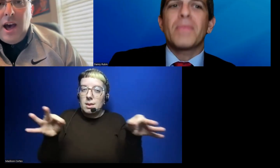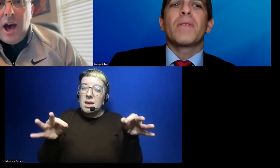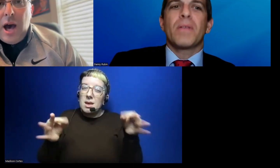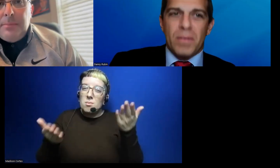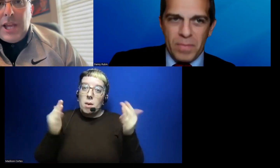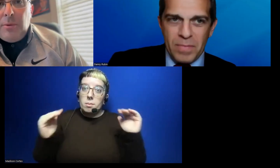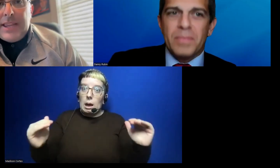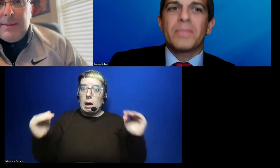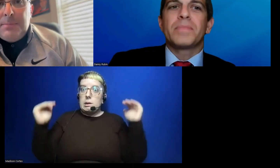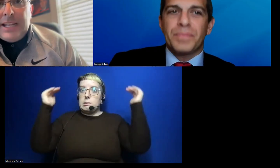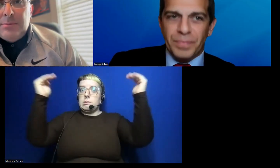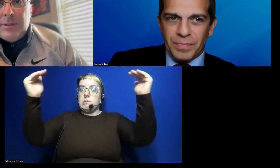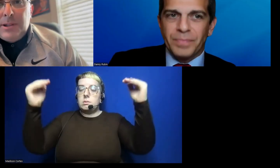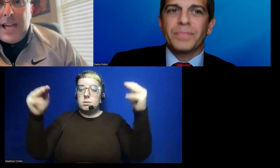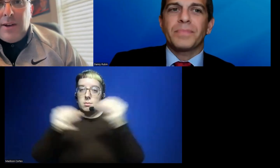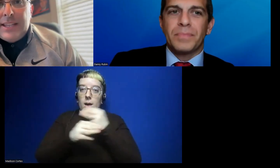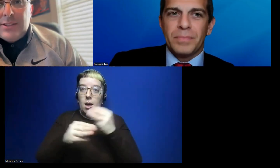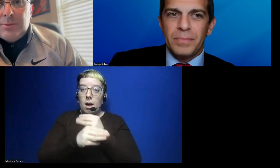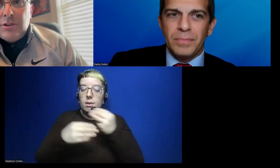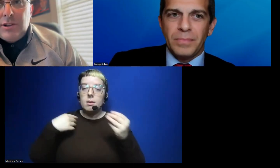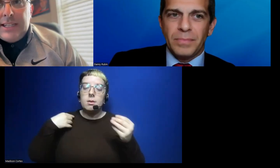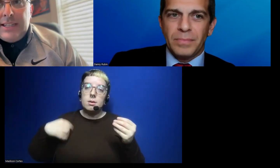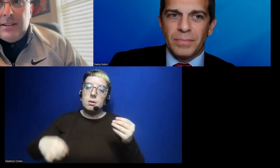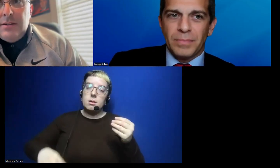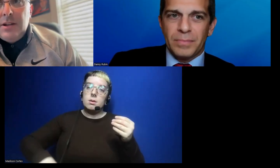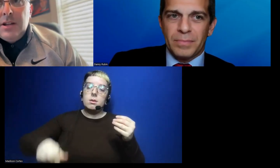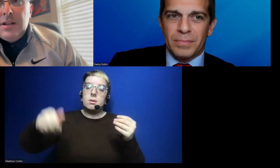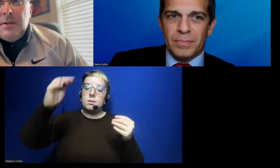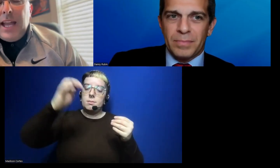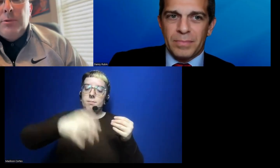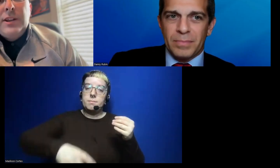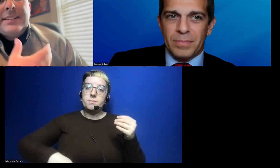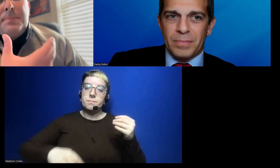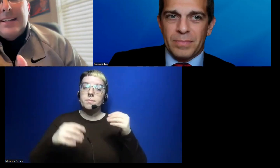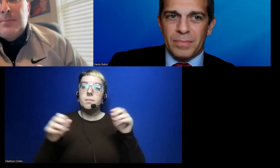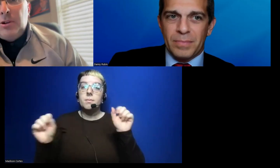math. With that being able to build out things when you're looking.